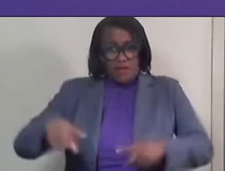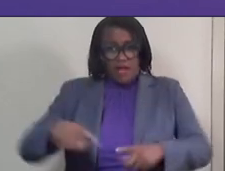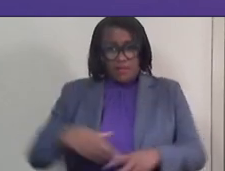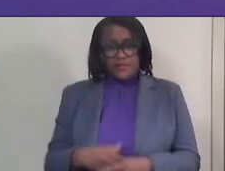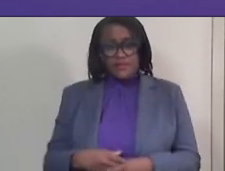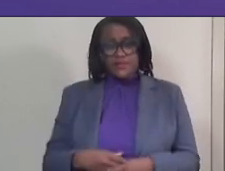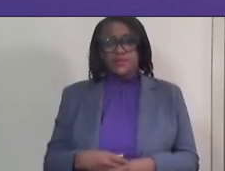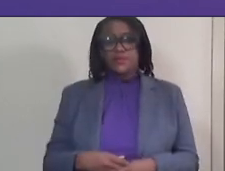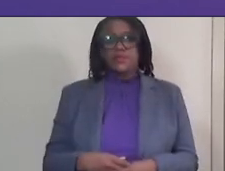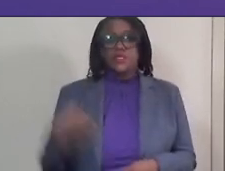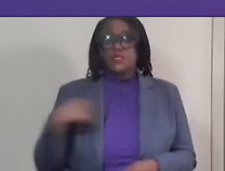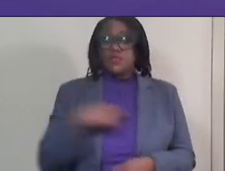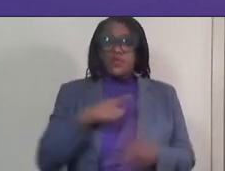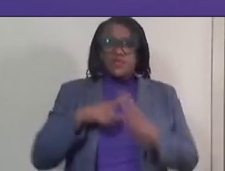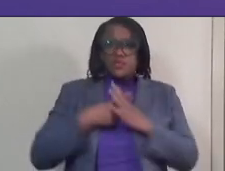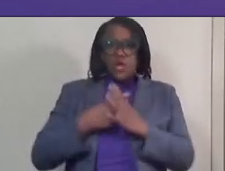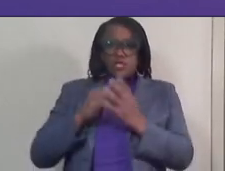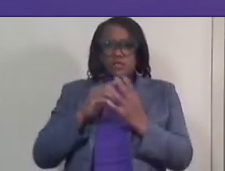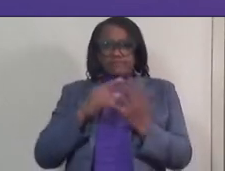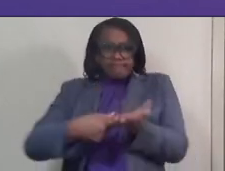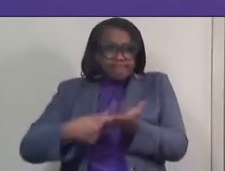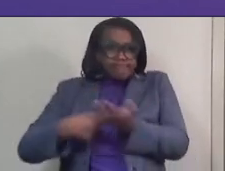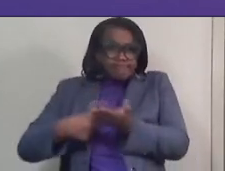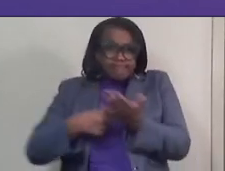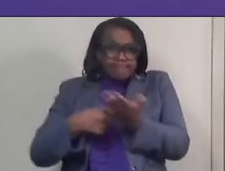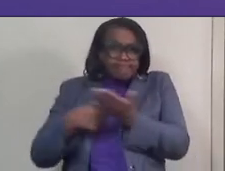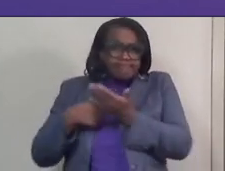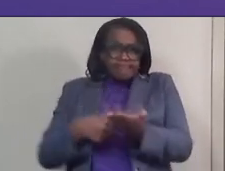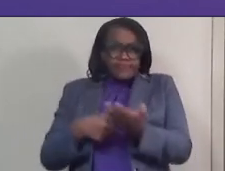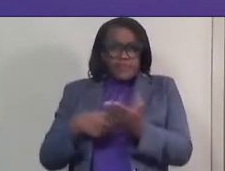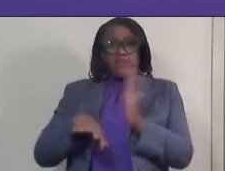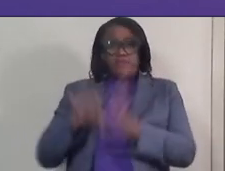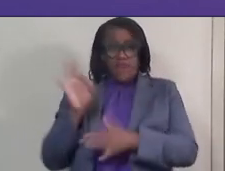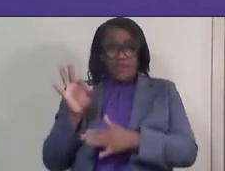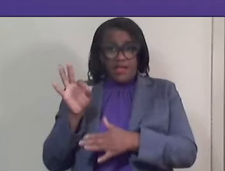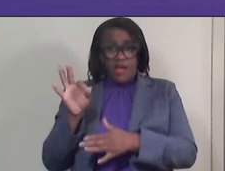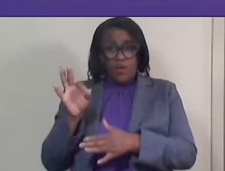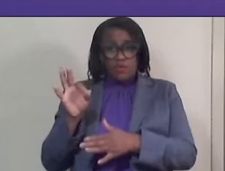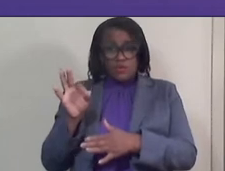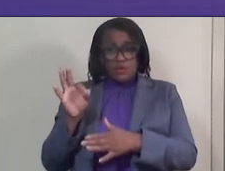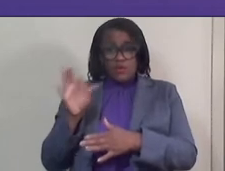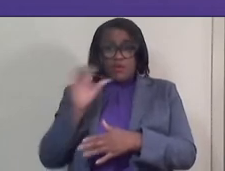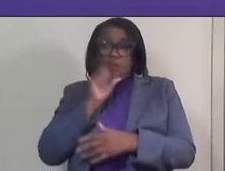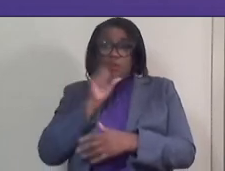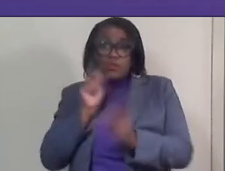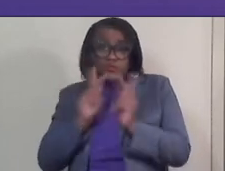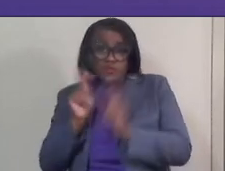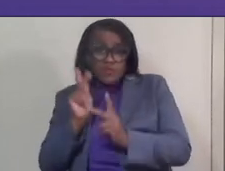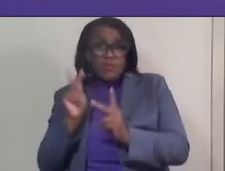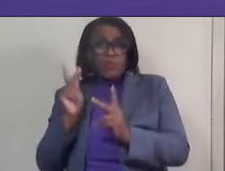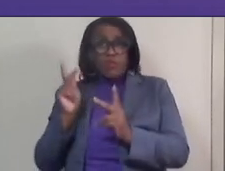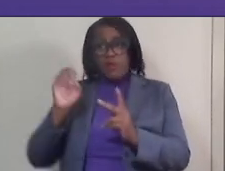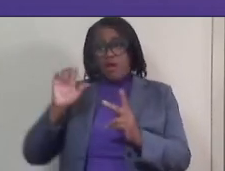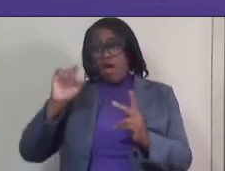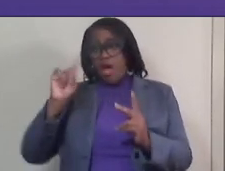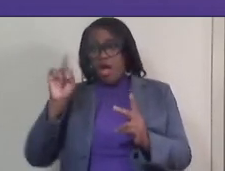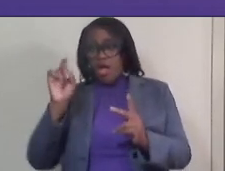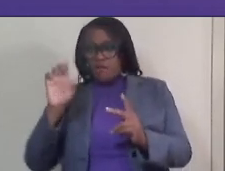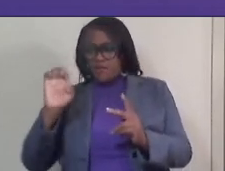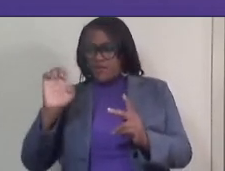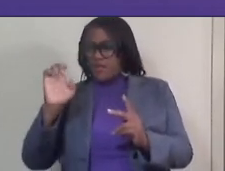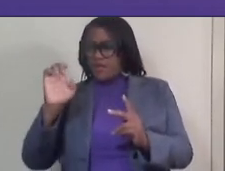So we started talking in our community and finding out that the elders wanted to have a march and wanted to